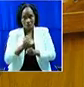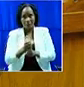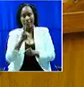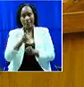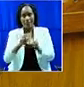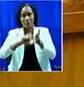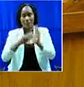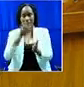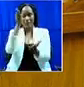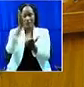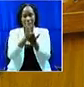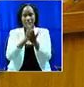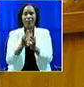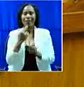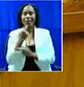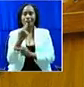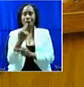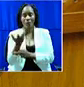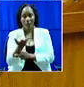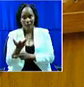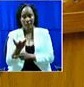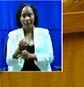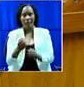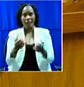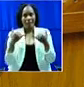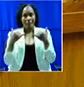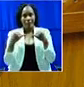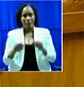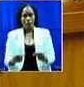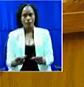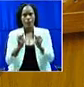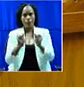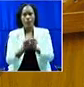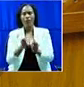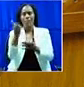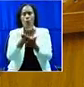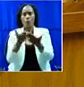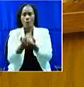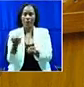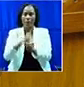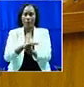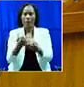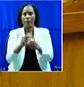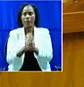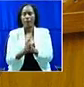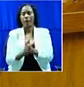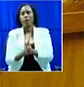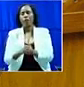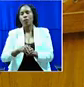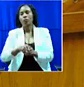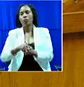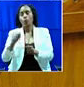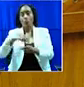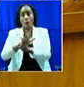responds to the immediate economic impact of COVID-19 by driving job creation